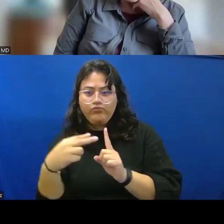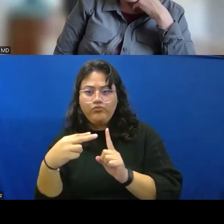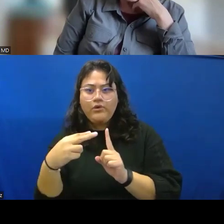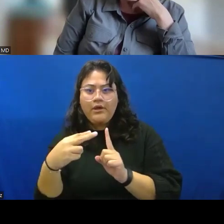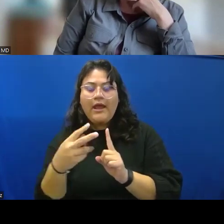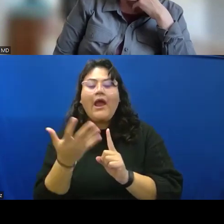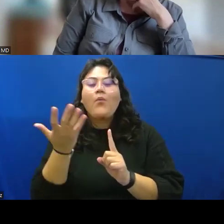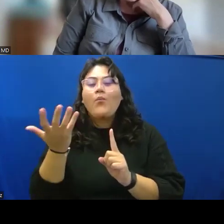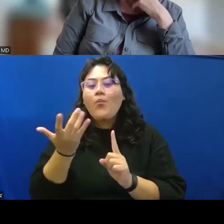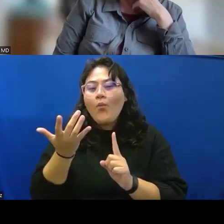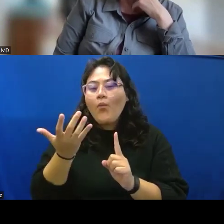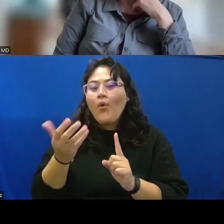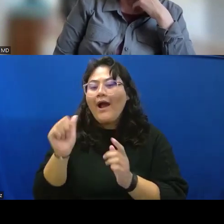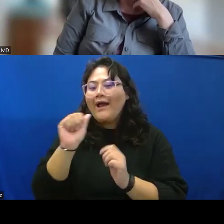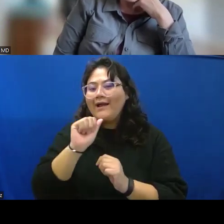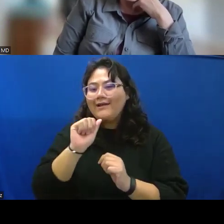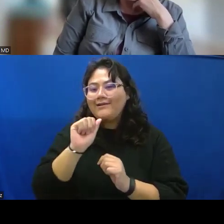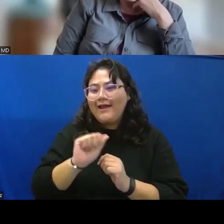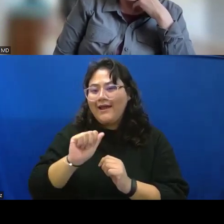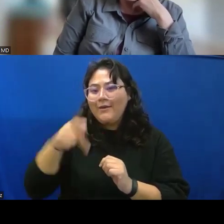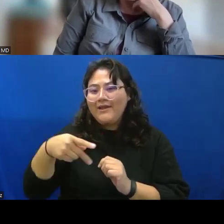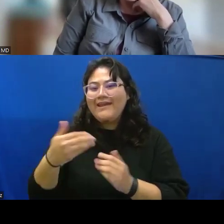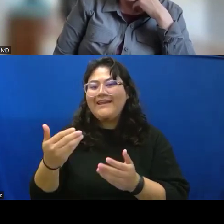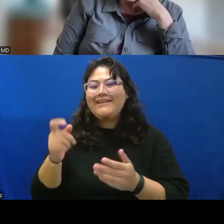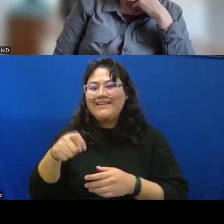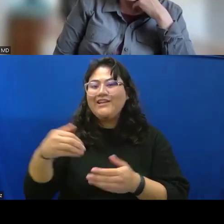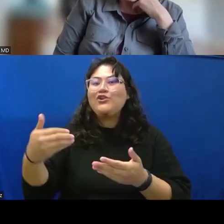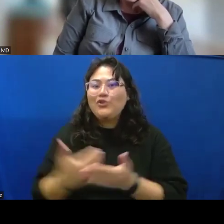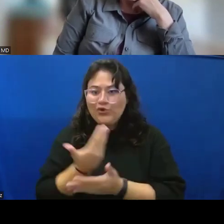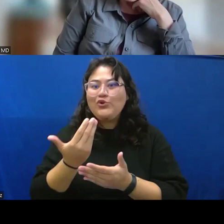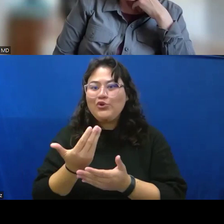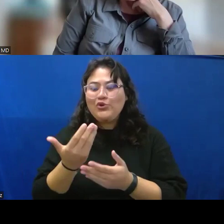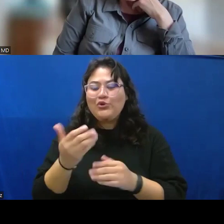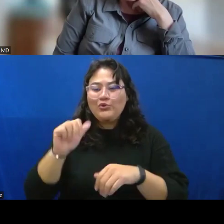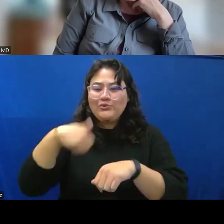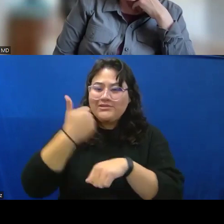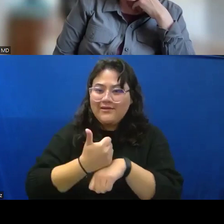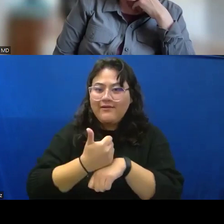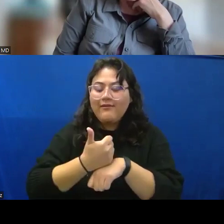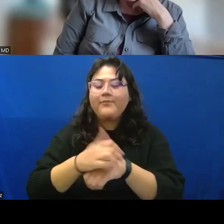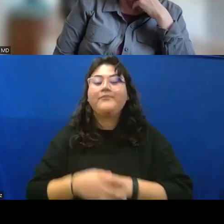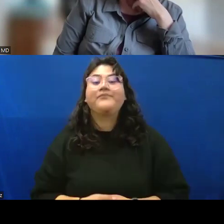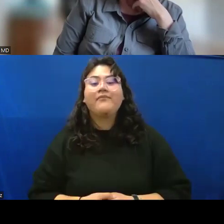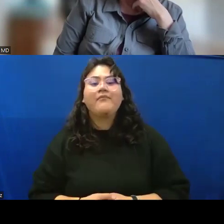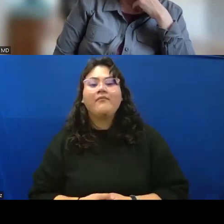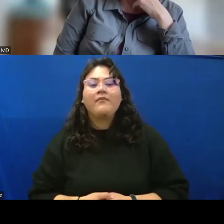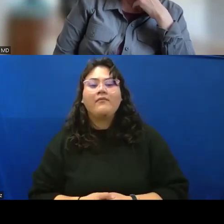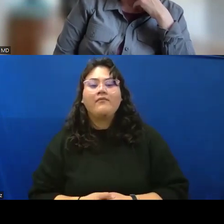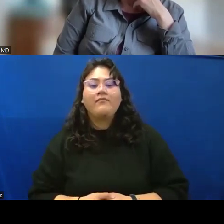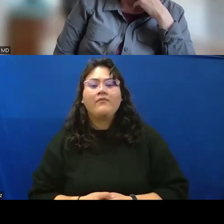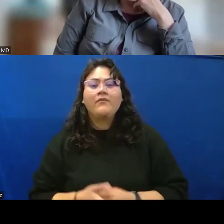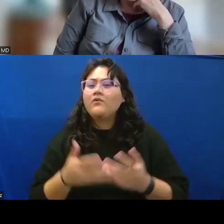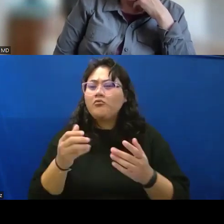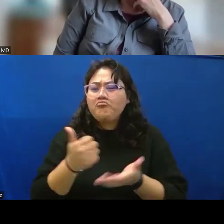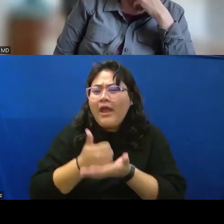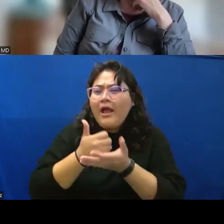One of the topics that was addressed was the impact of deficit framing and medically acceptable terminology